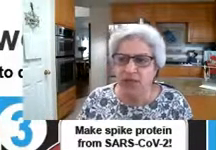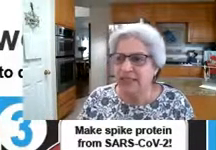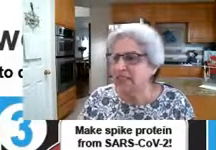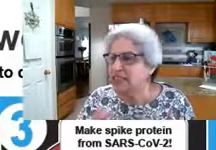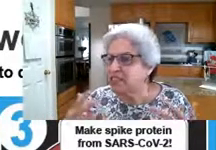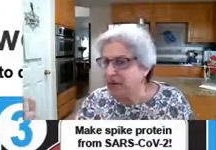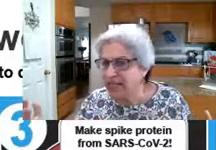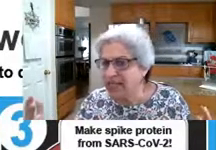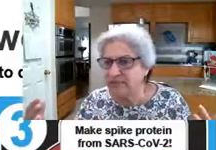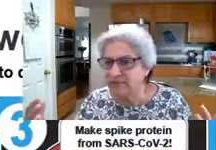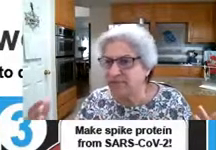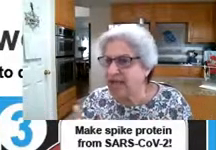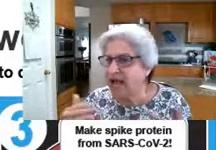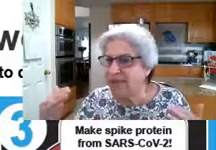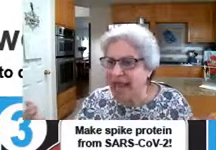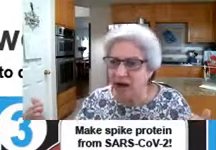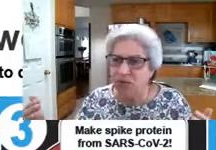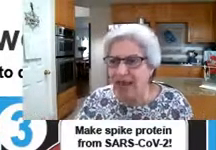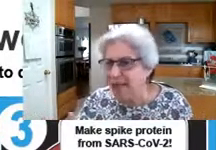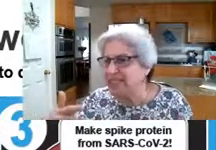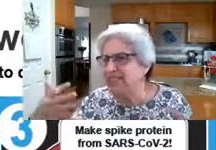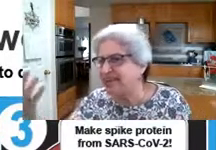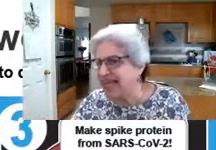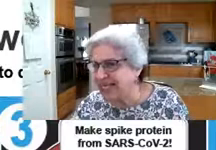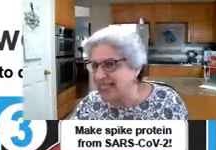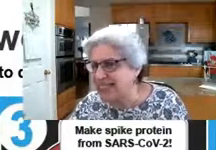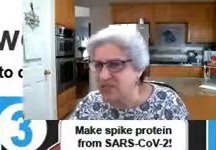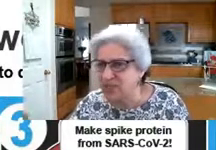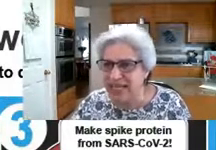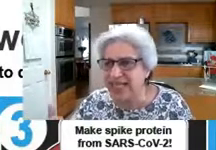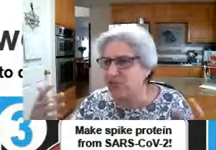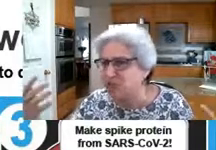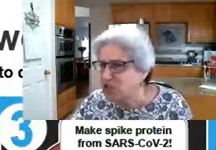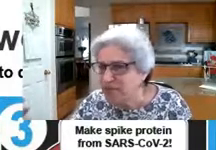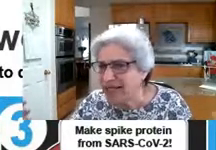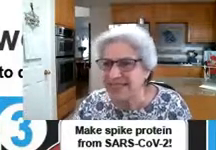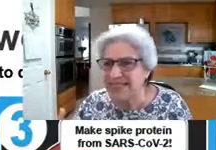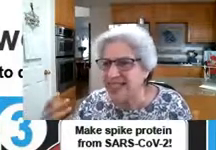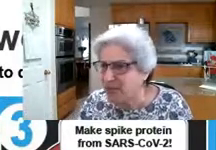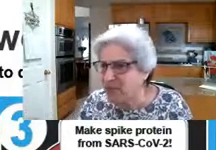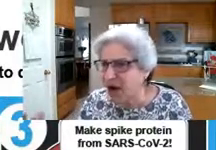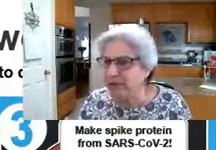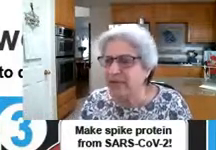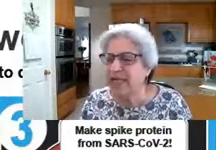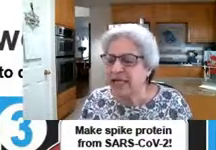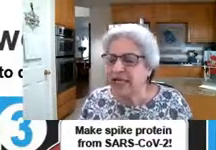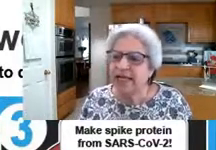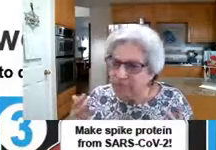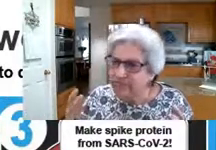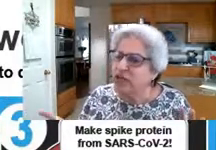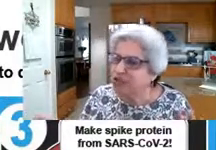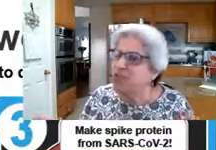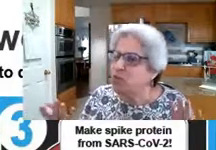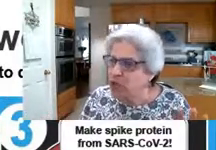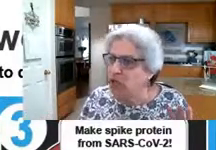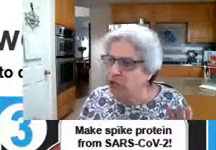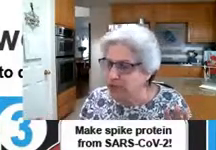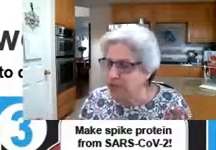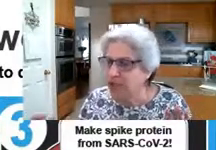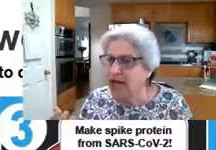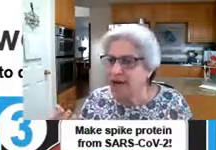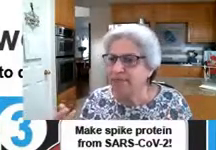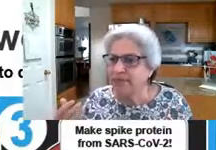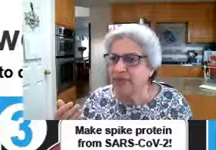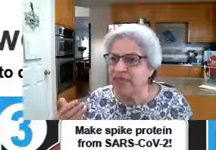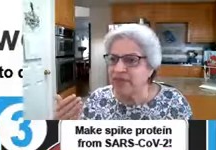about spreading the timing out. What happens if I get it at 6 weeks or 2 months? Is that a problem? There's some wiggle